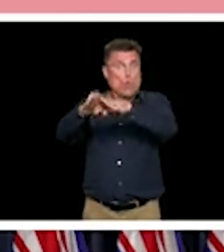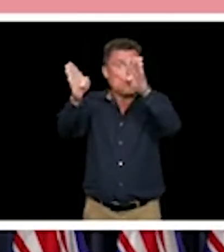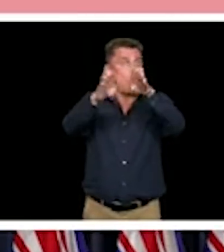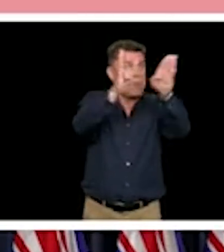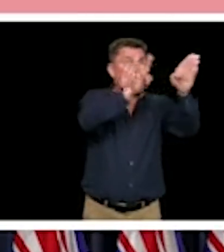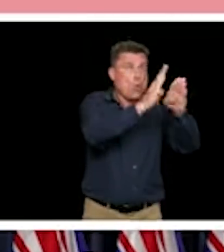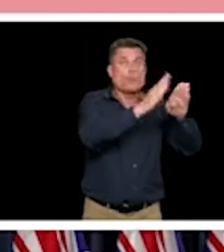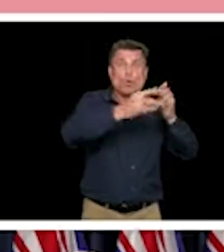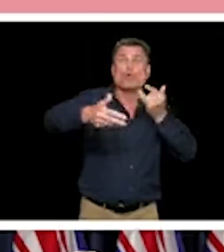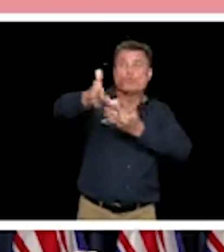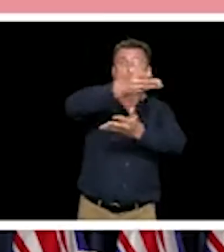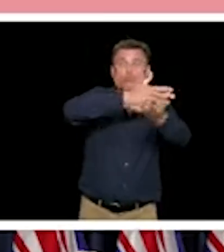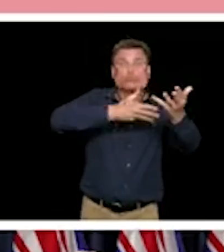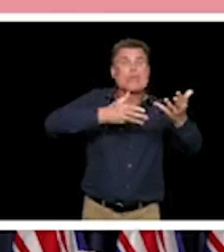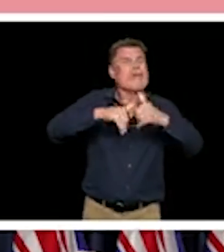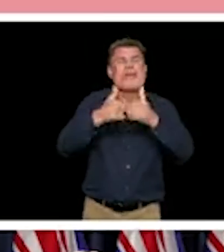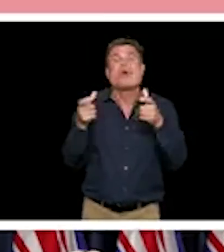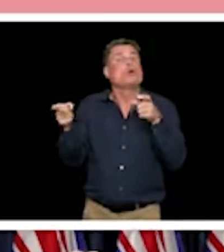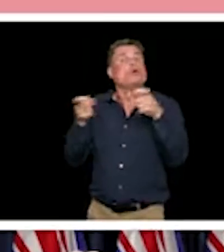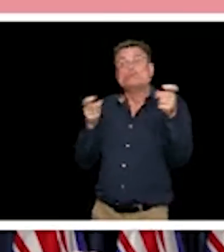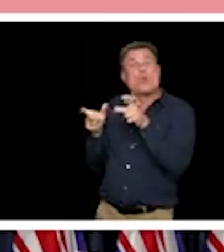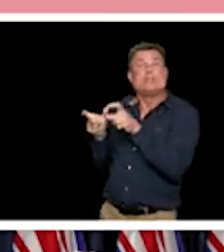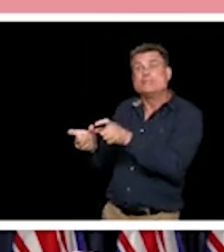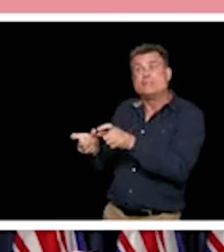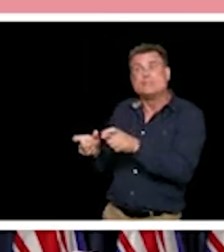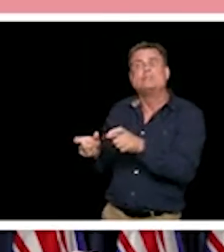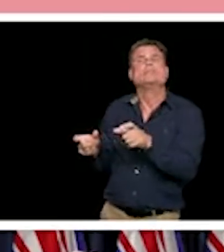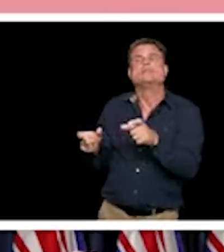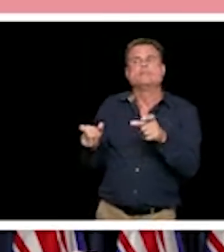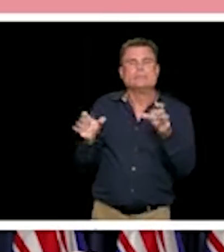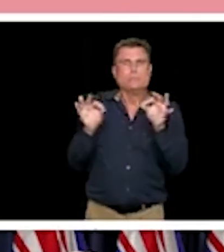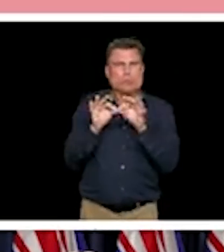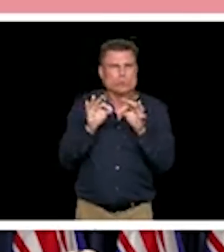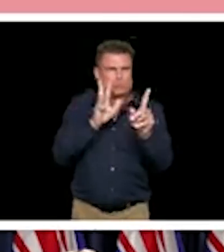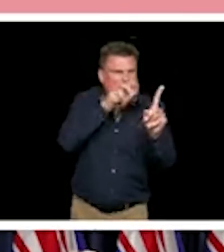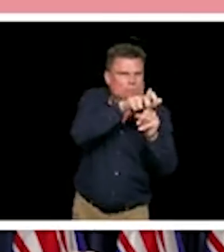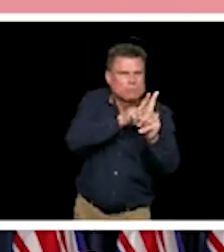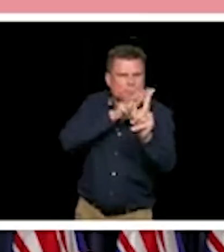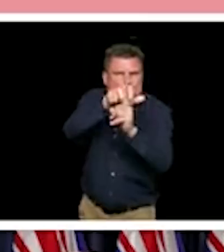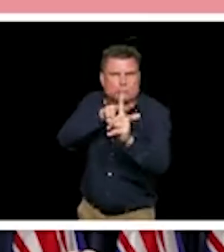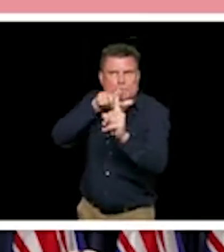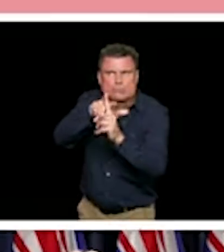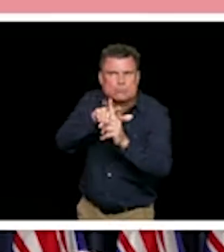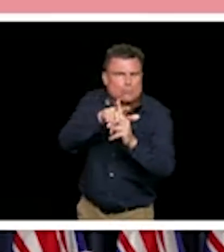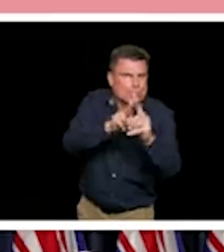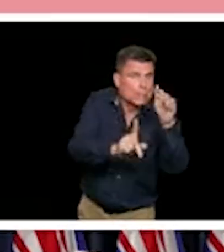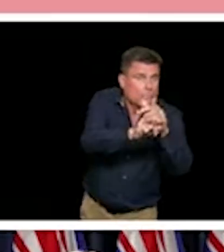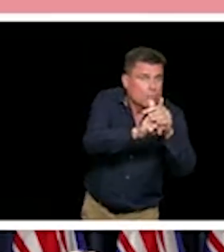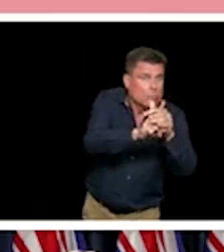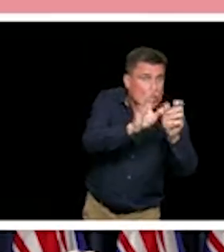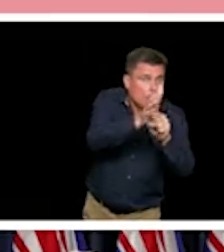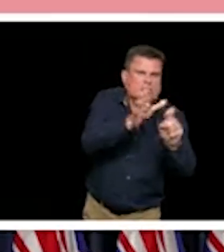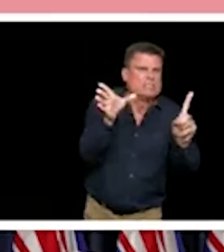strong contact tracing has provided a buffer. And we need to continue to provide that buffer, but we also need everybody to do